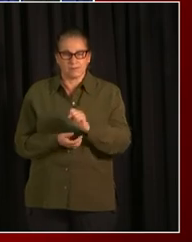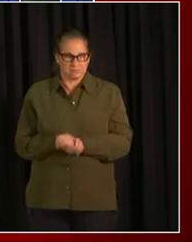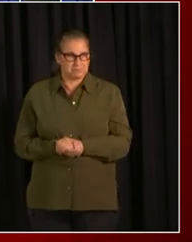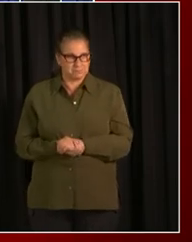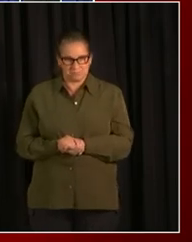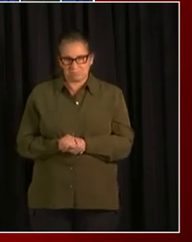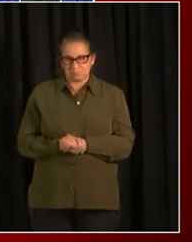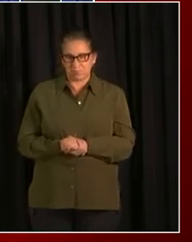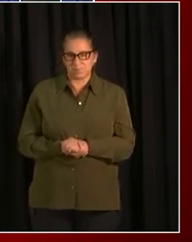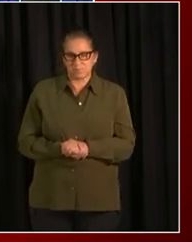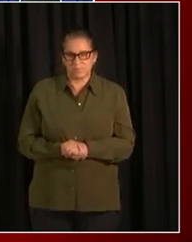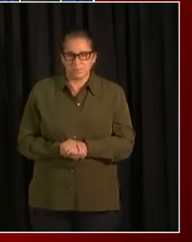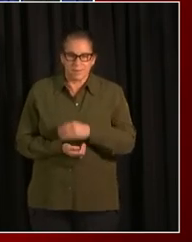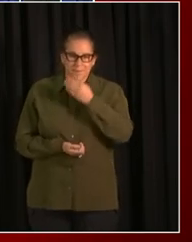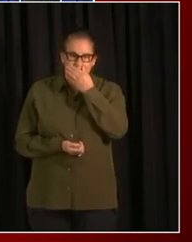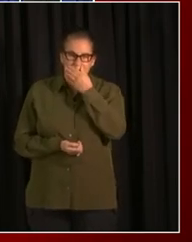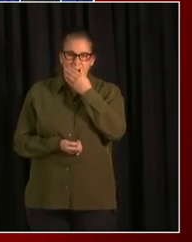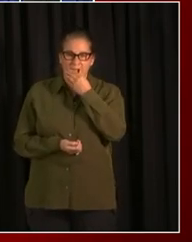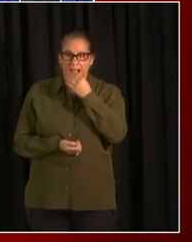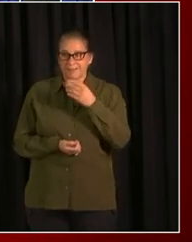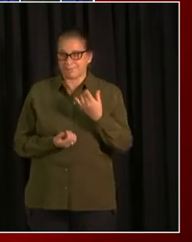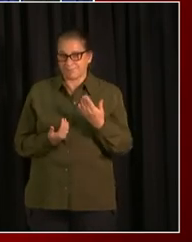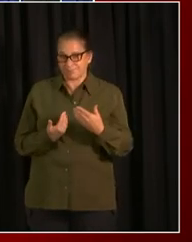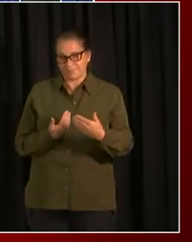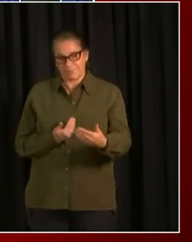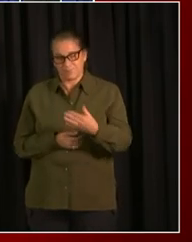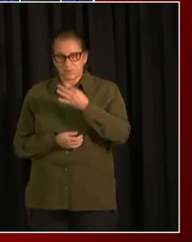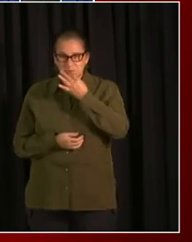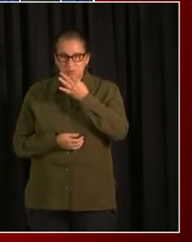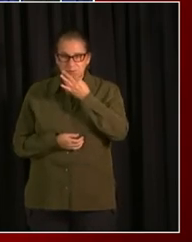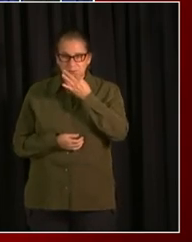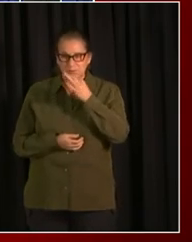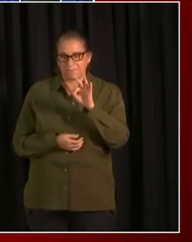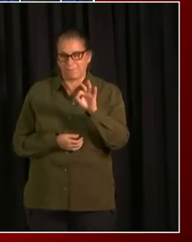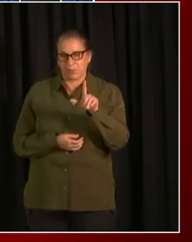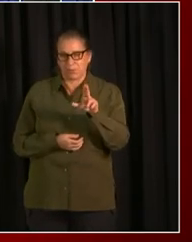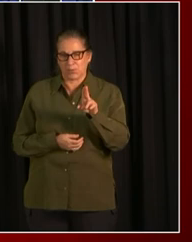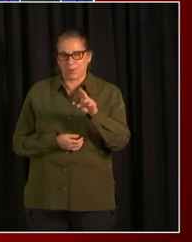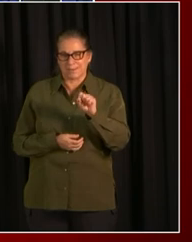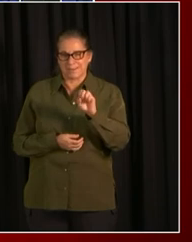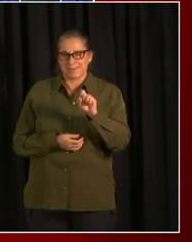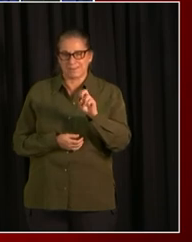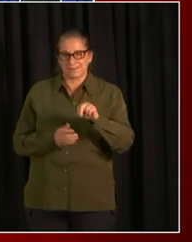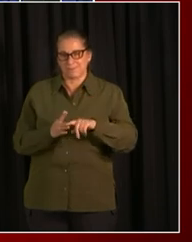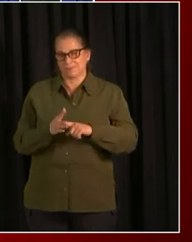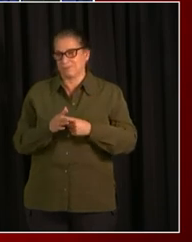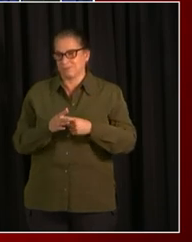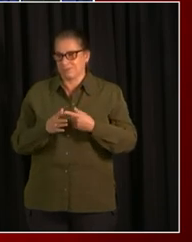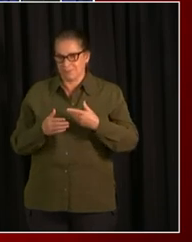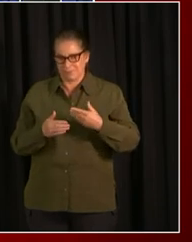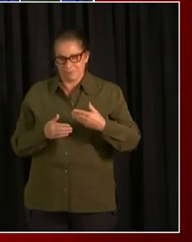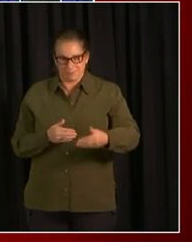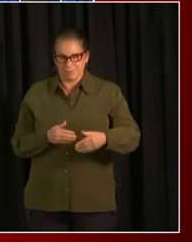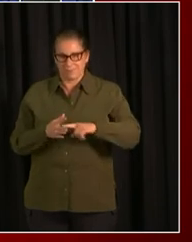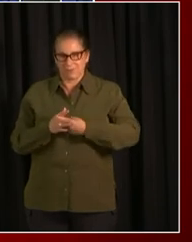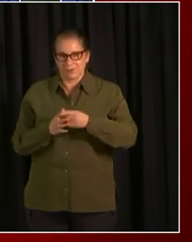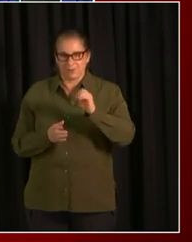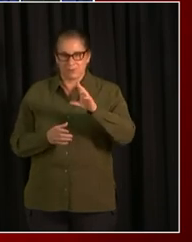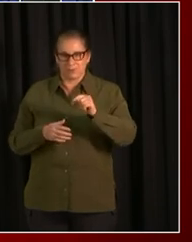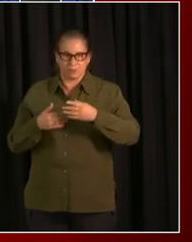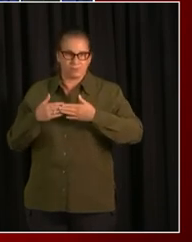it is flu season and that we should be considering getting flu vaccines from your local healthcare providers as well as